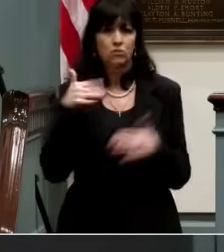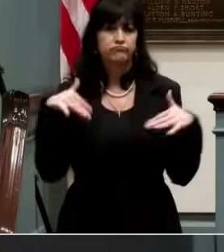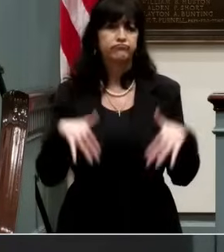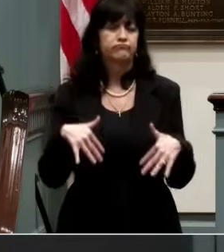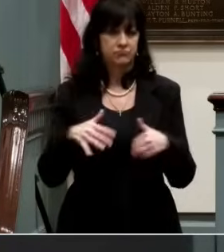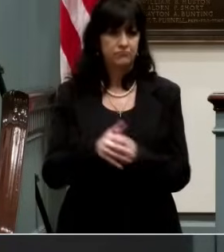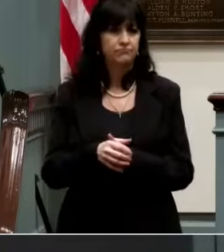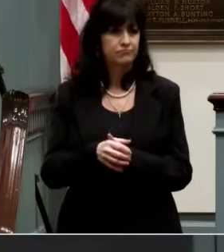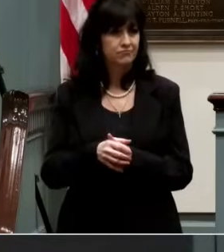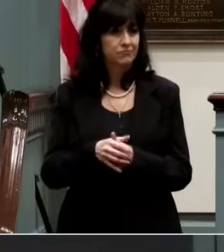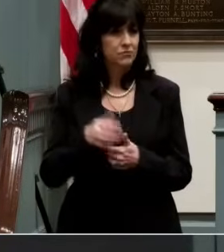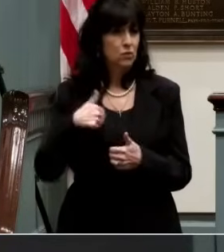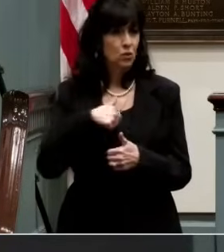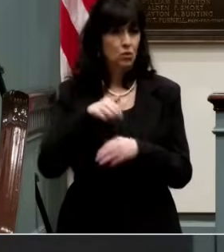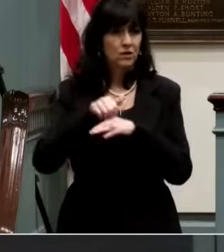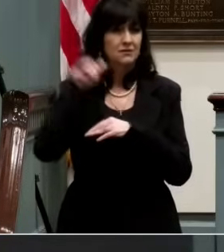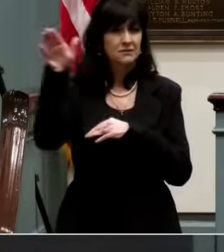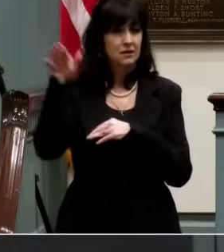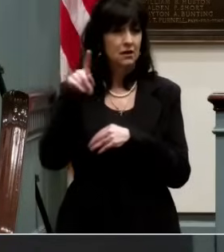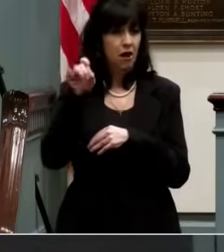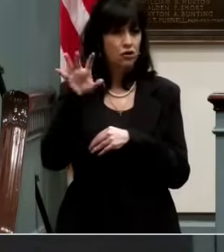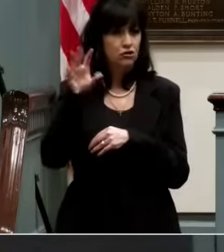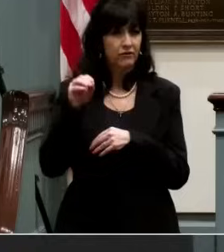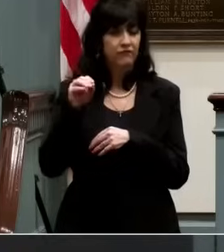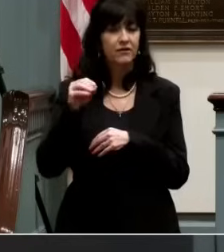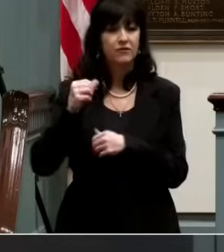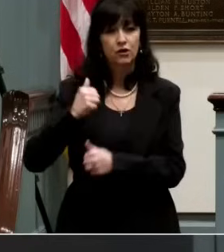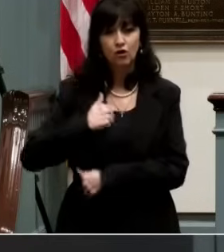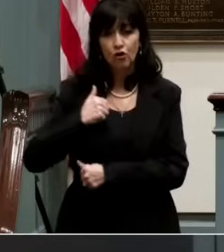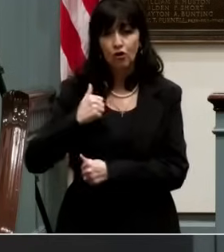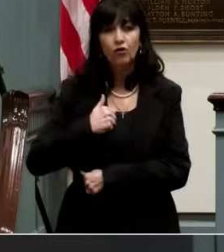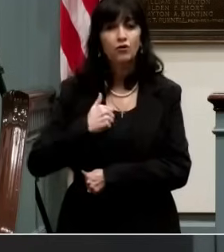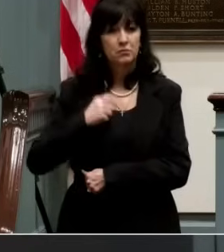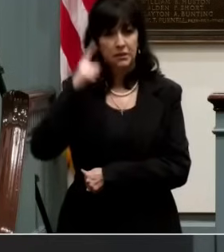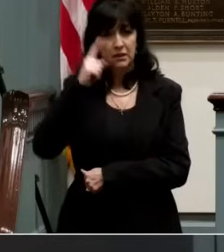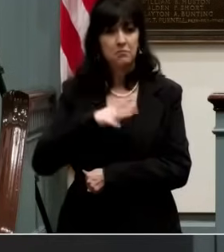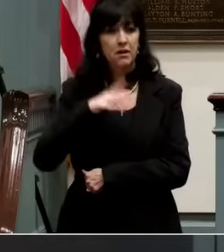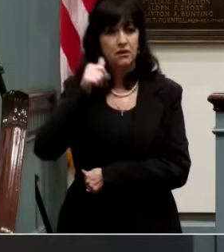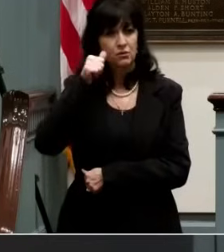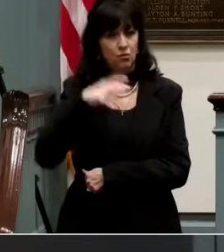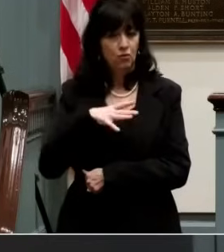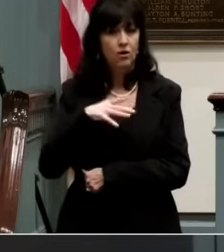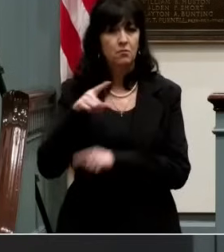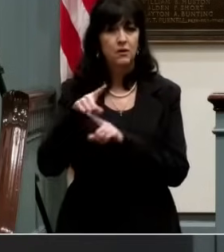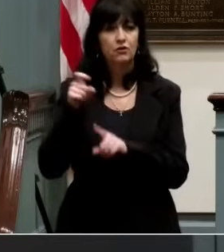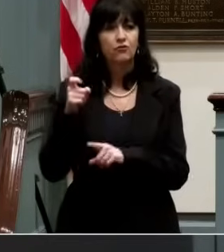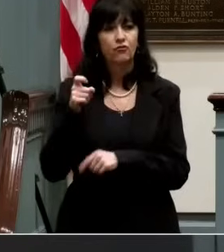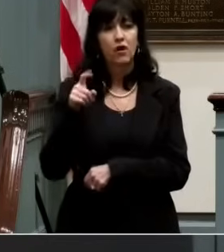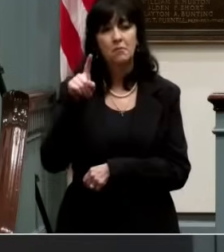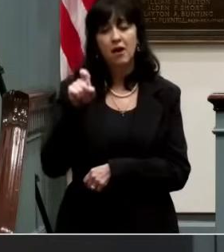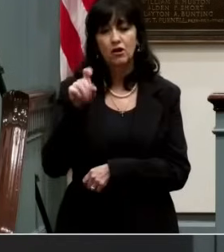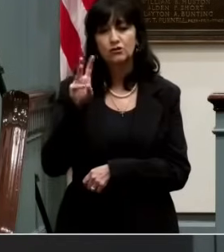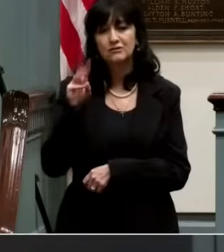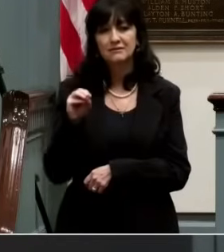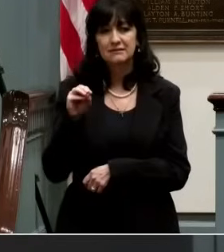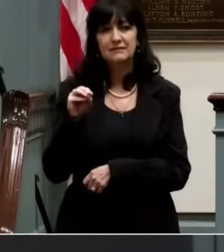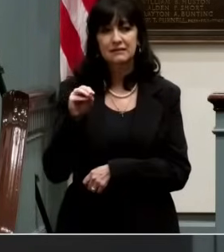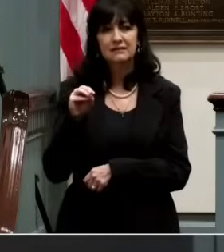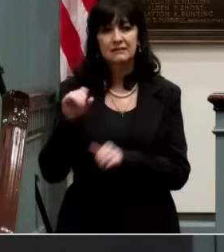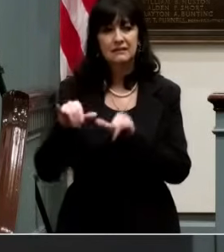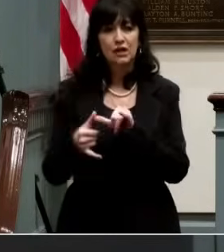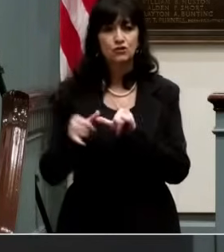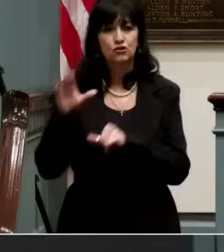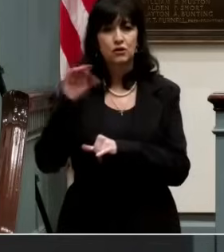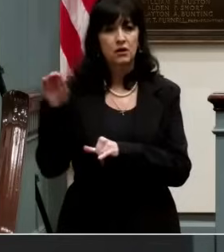ceremony overseas for more than 150 Army National Guardsmen men and women from the 160th Engineer Company. They're assisting